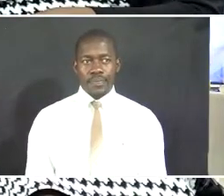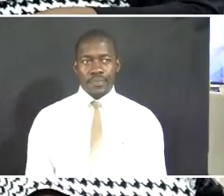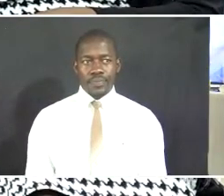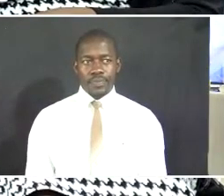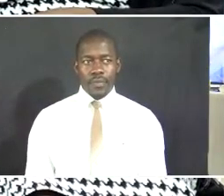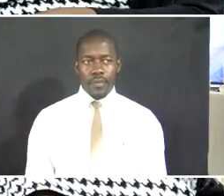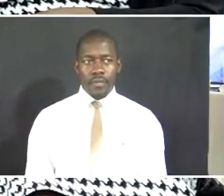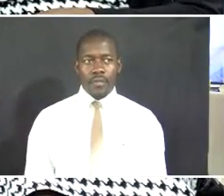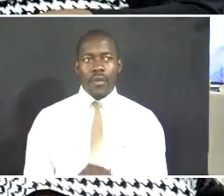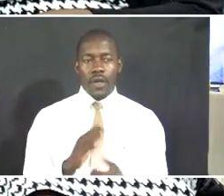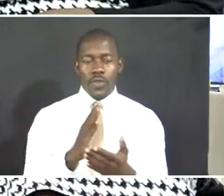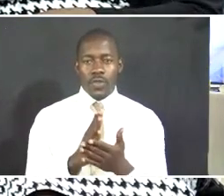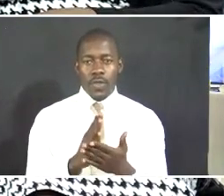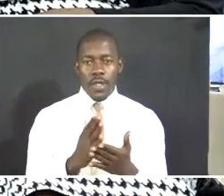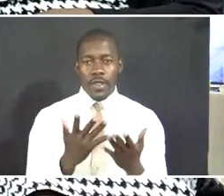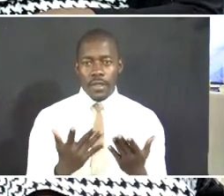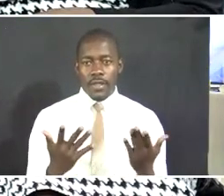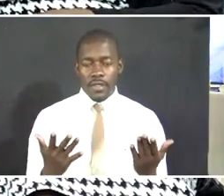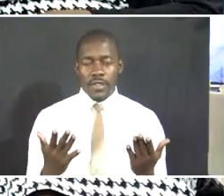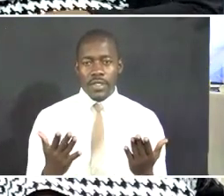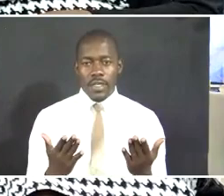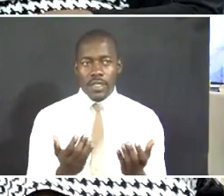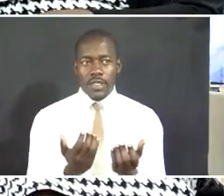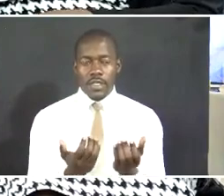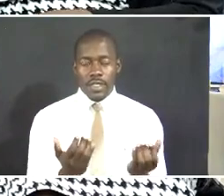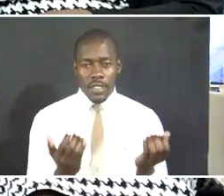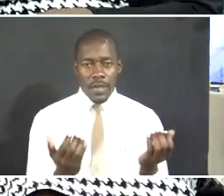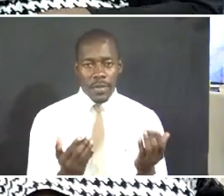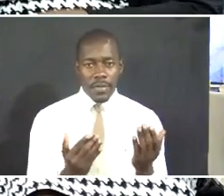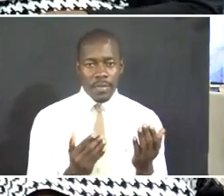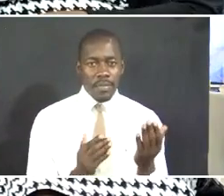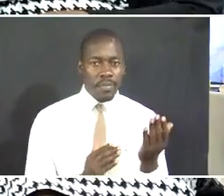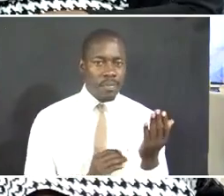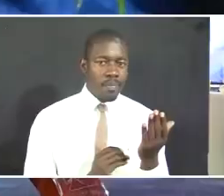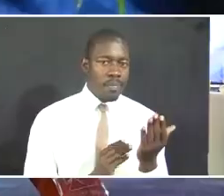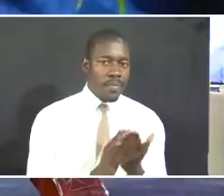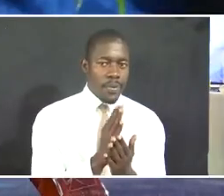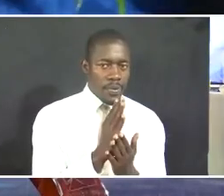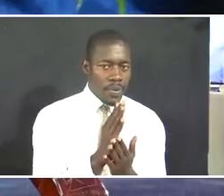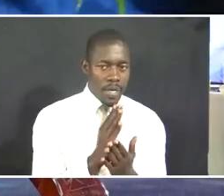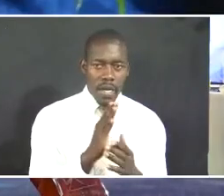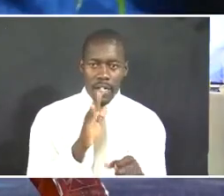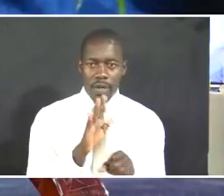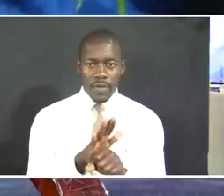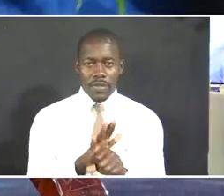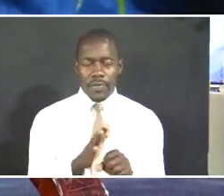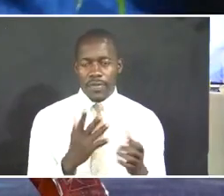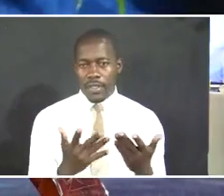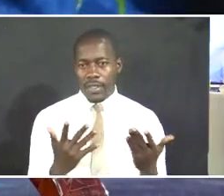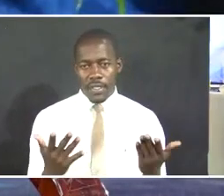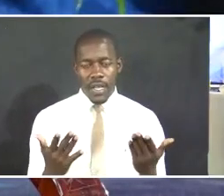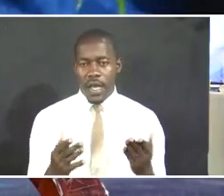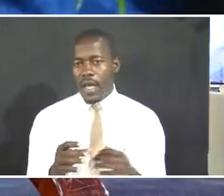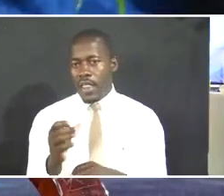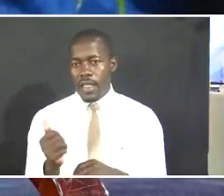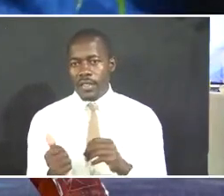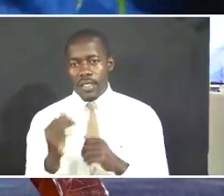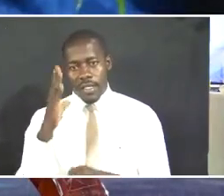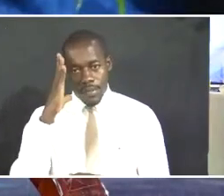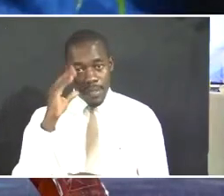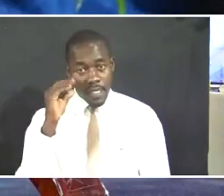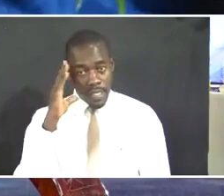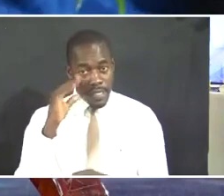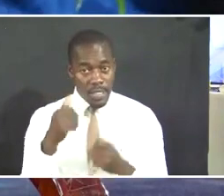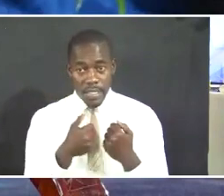the kind of things these children go through. Some of them go through a very difficult challenges,